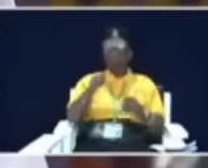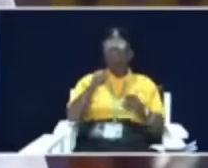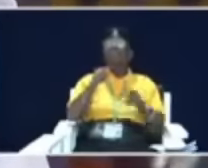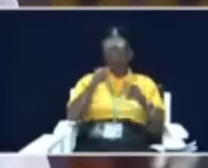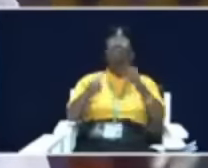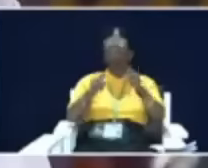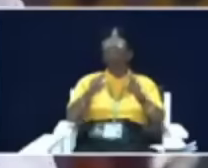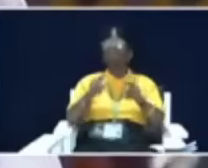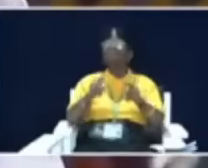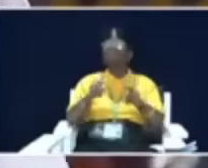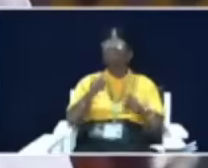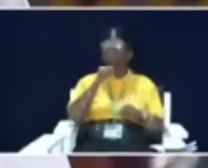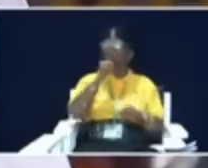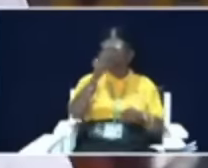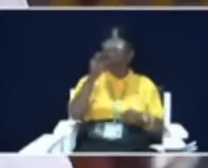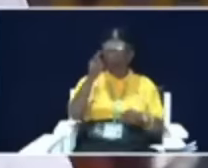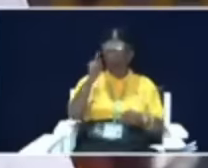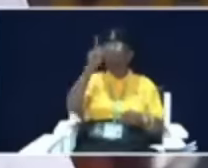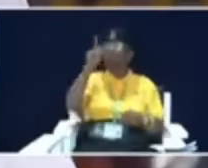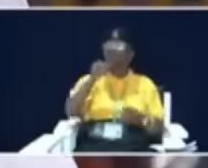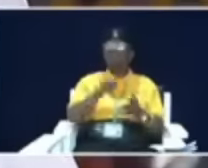not the ones that